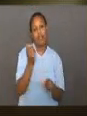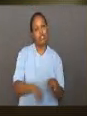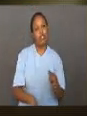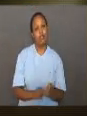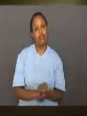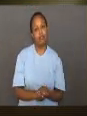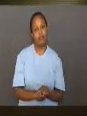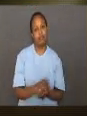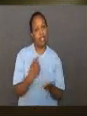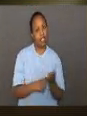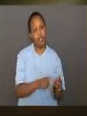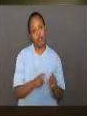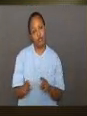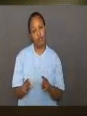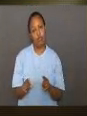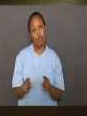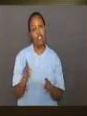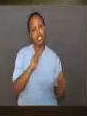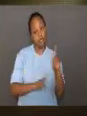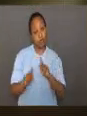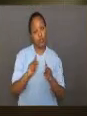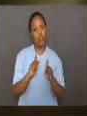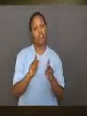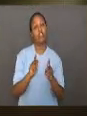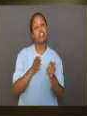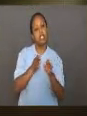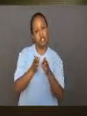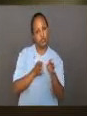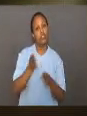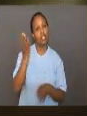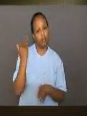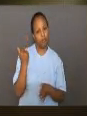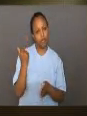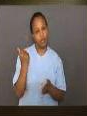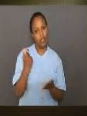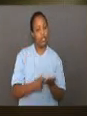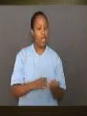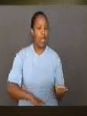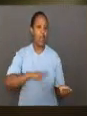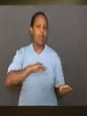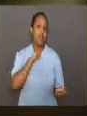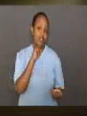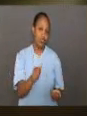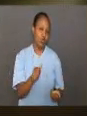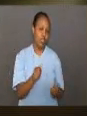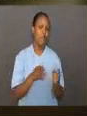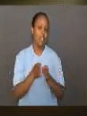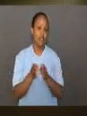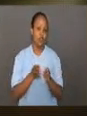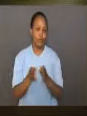reform. This was the only way that the peoples of Ethiopia would be